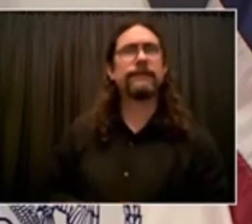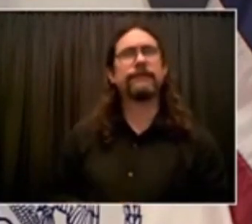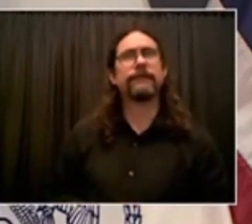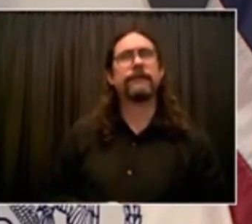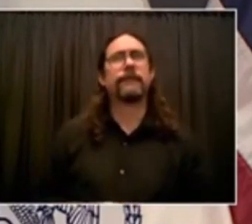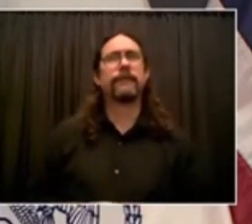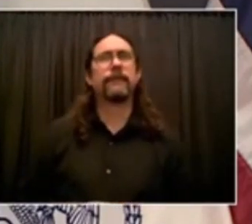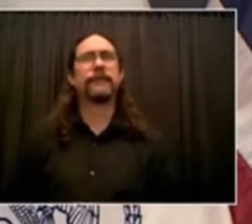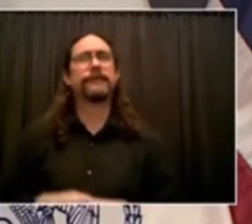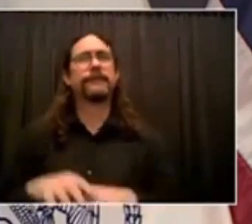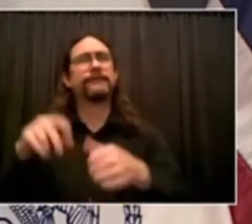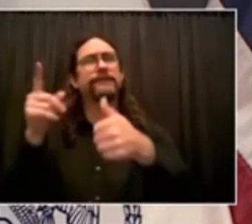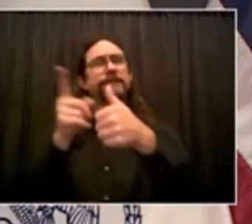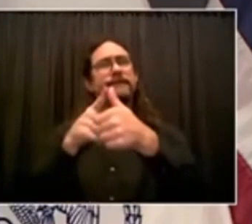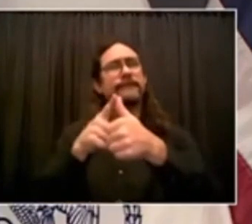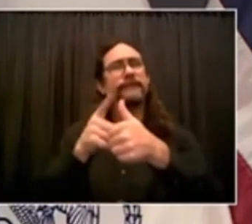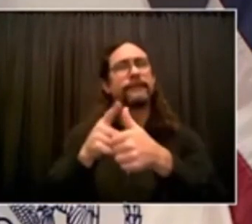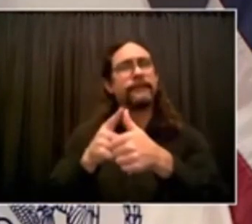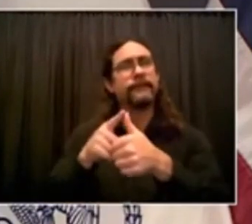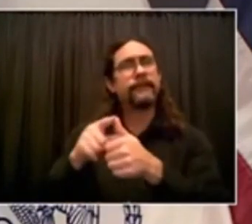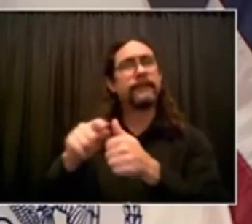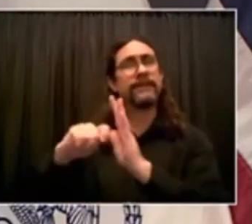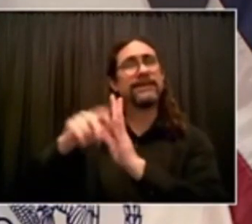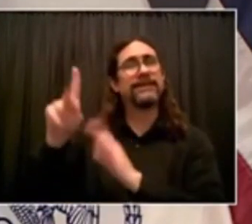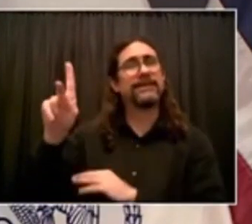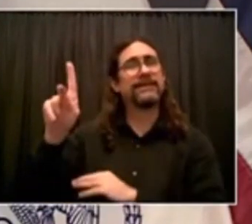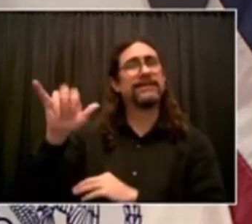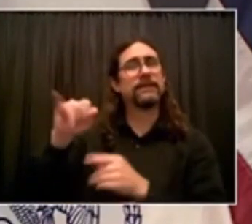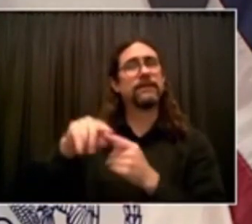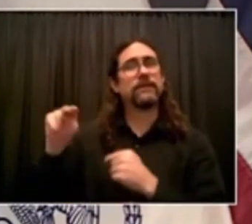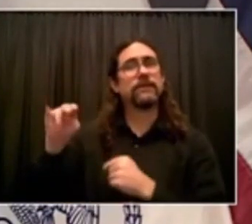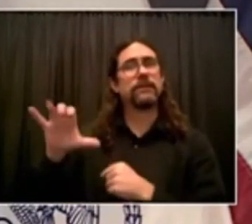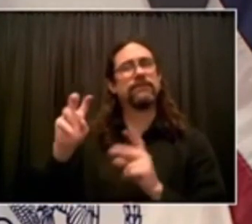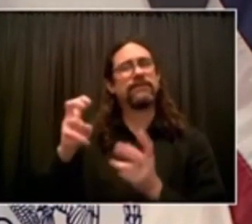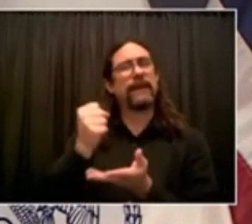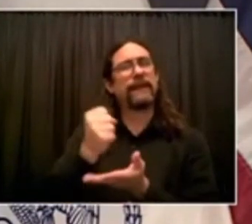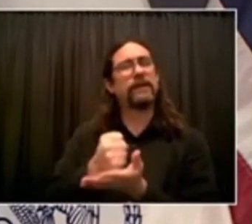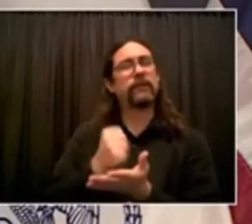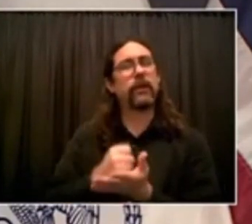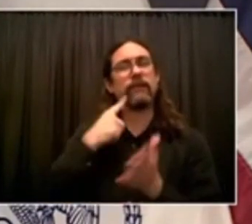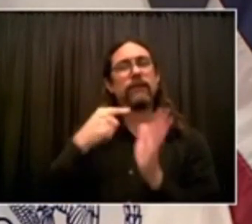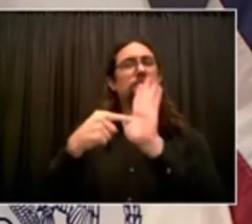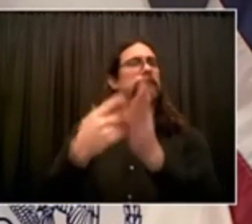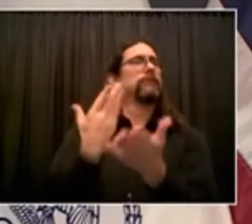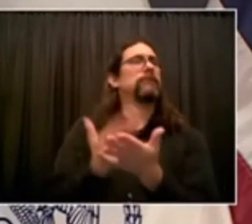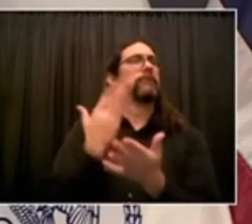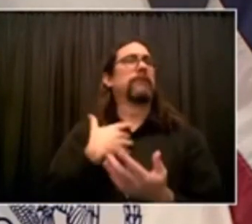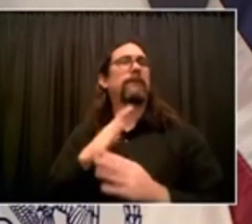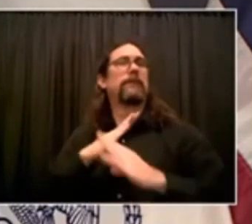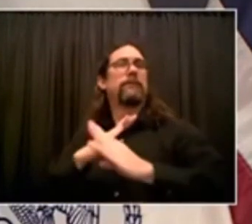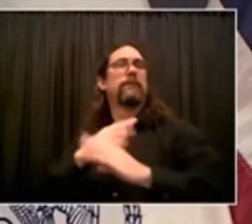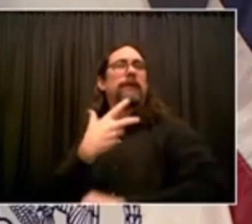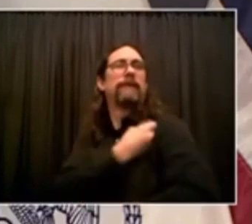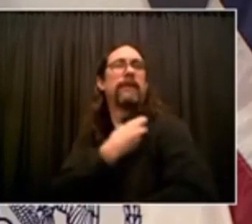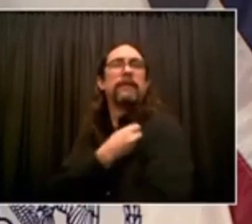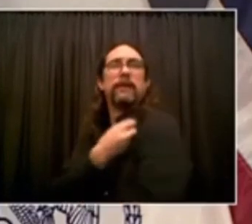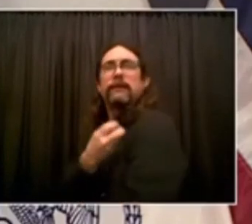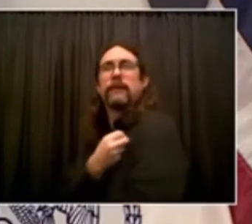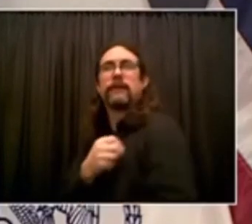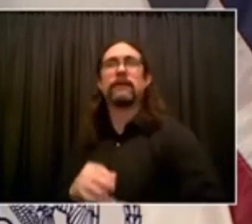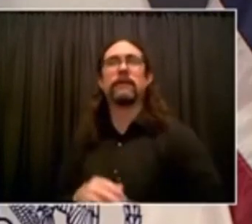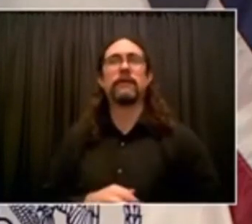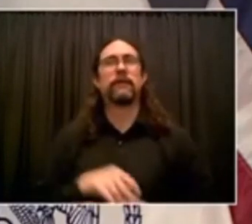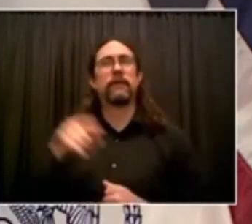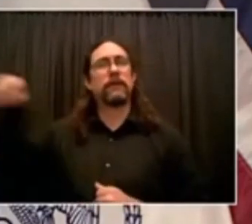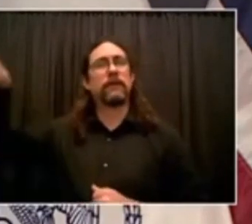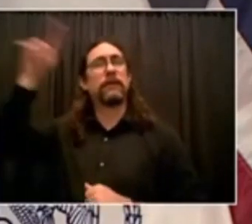been respected and emulated around the country. It needs to be more, honestly. It's something that should be used in more and more places. Well, right now